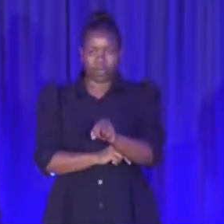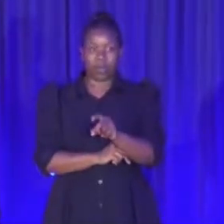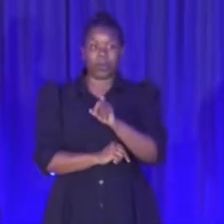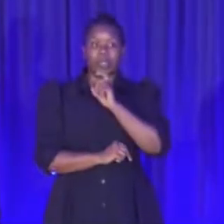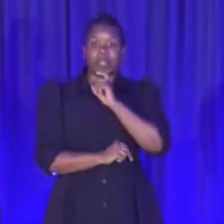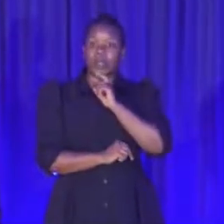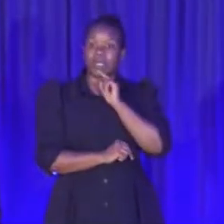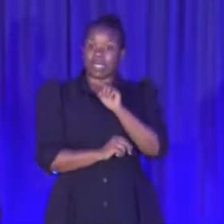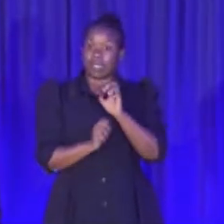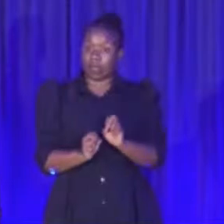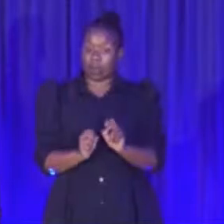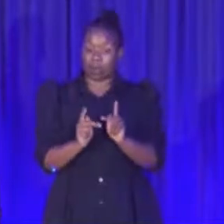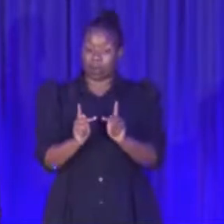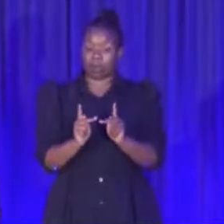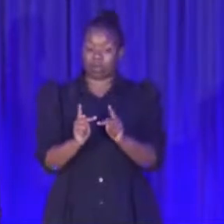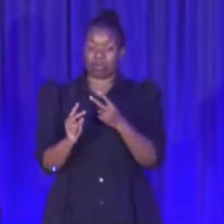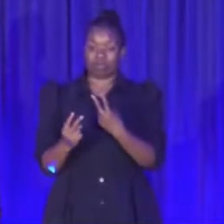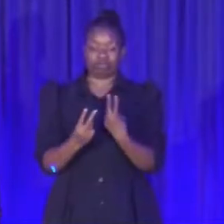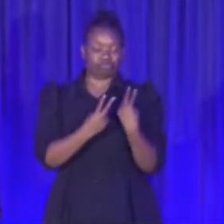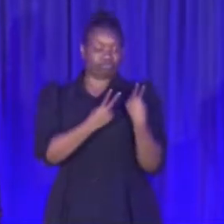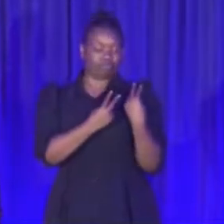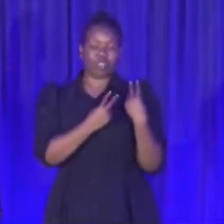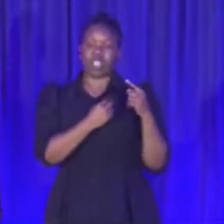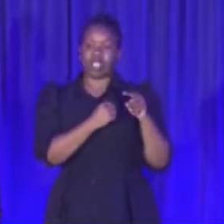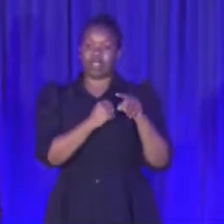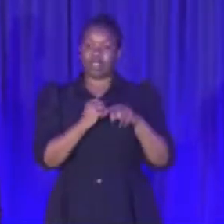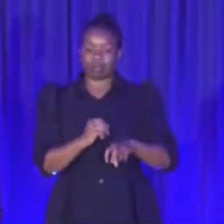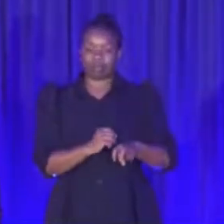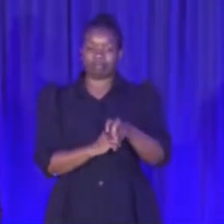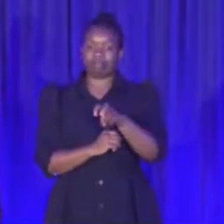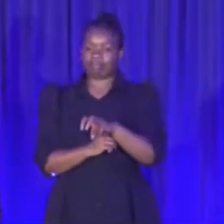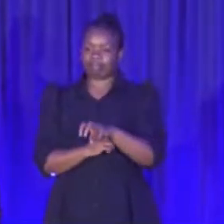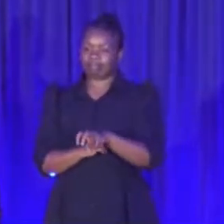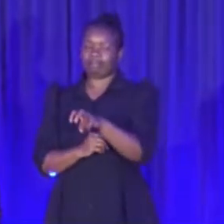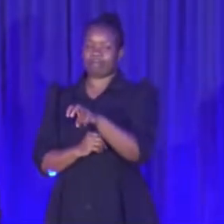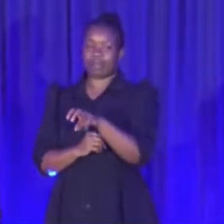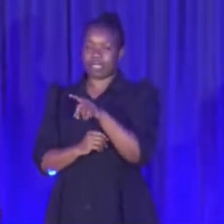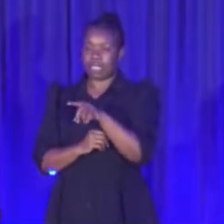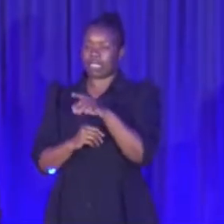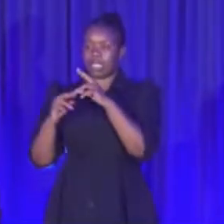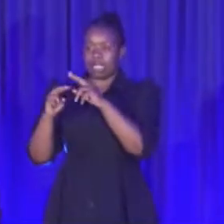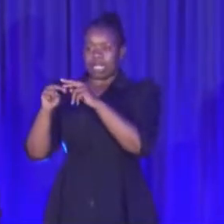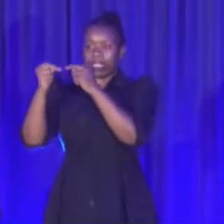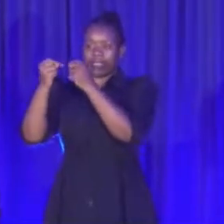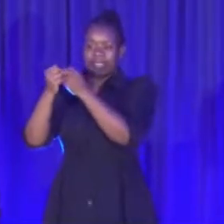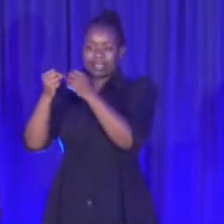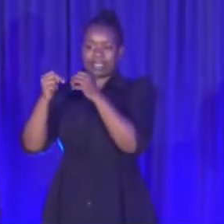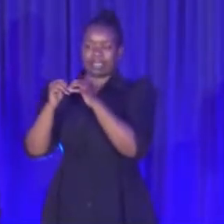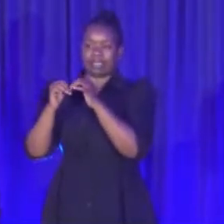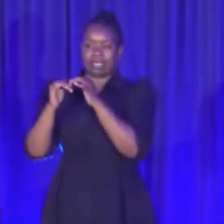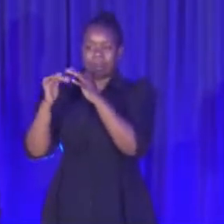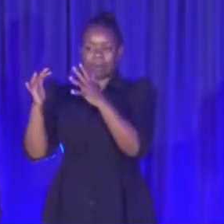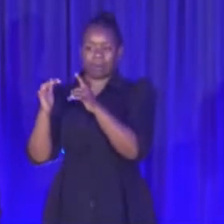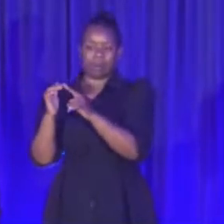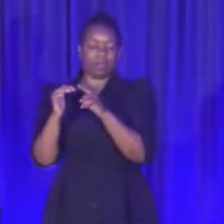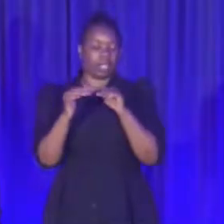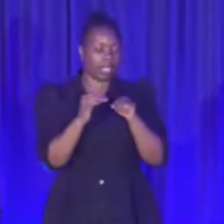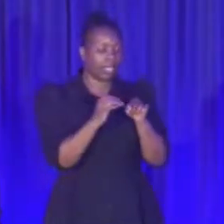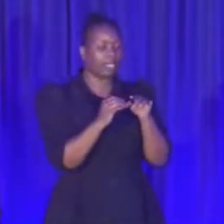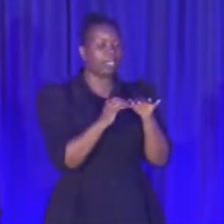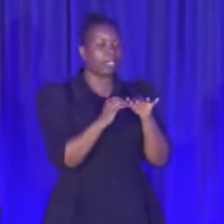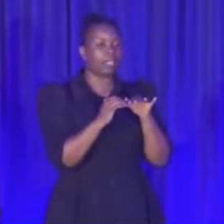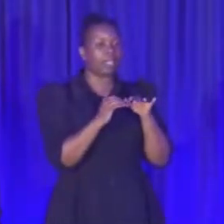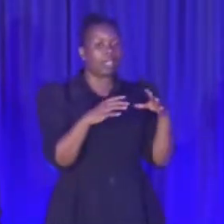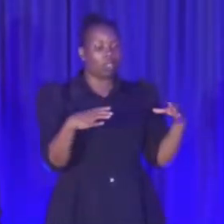this moment to reflect on our journey as a nation and as a commission. Over the past 3